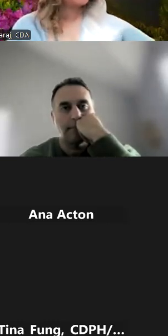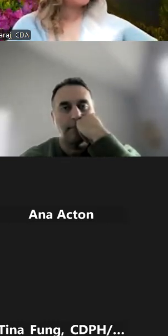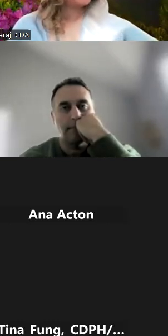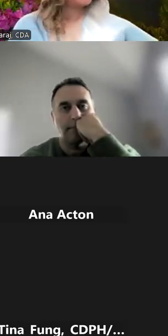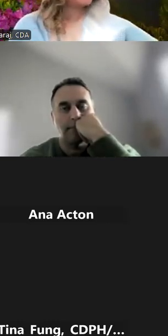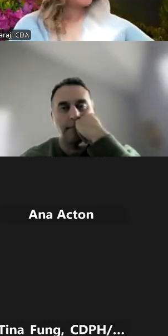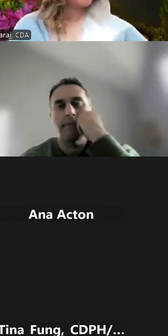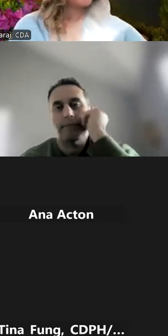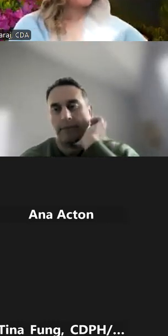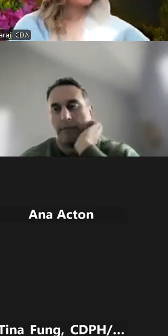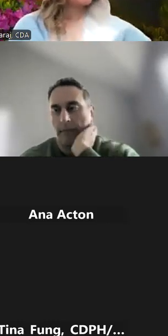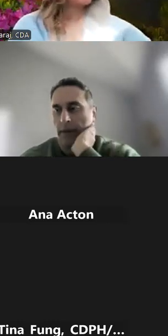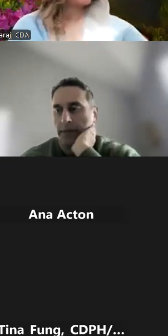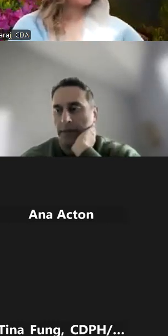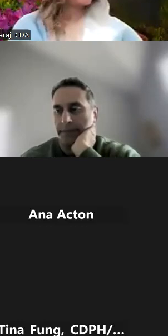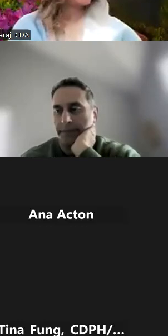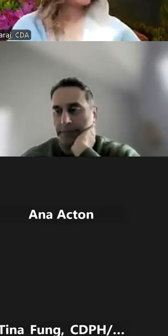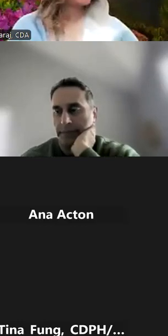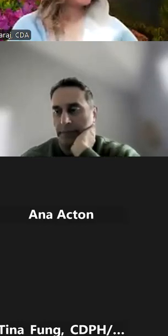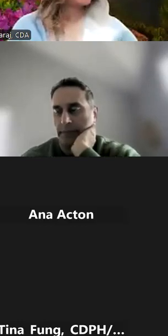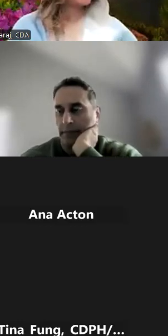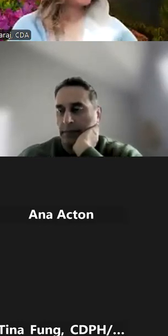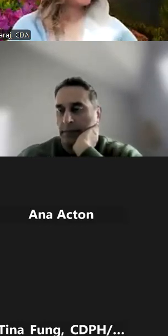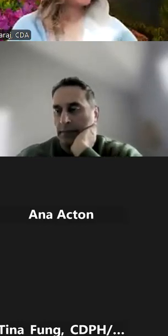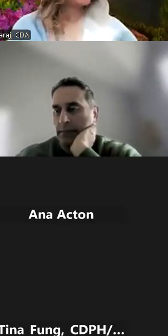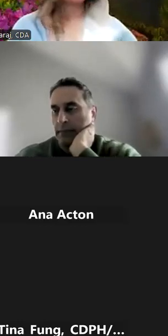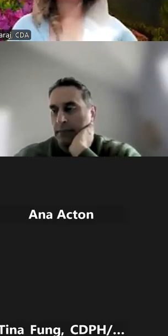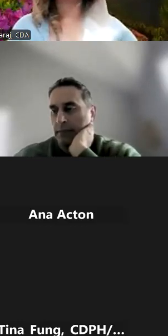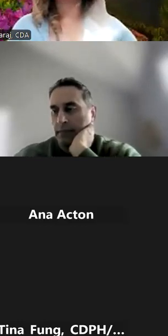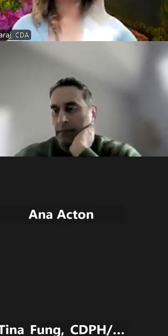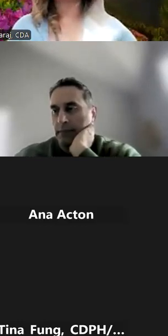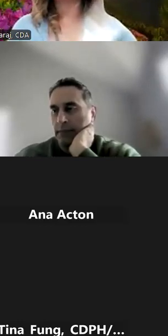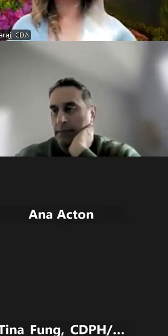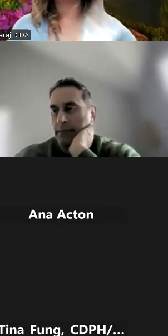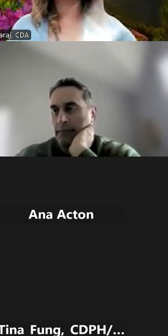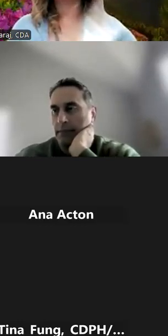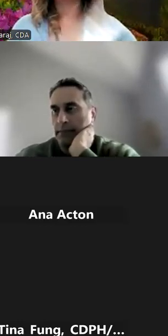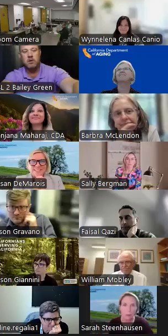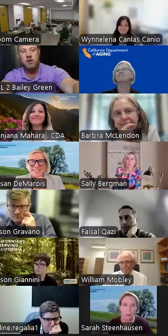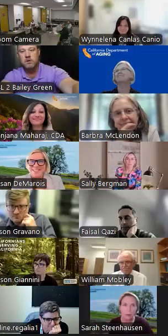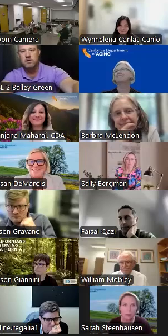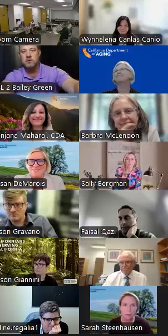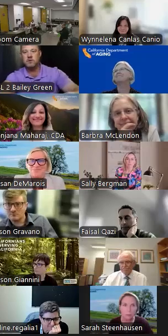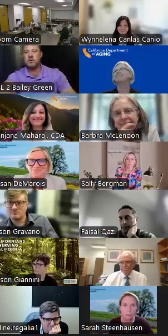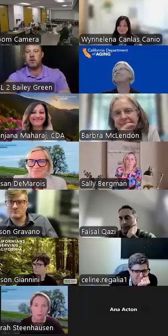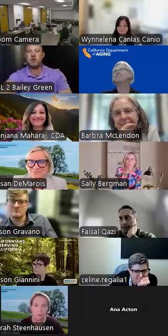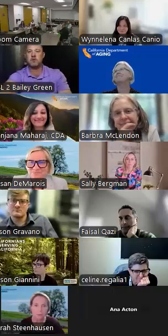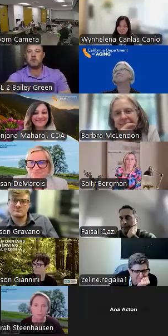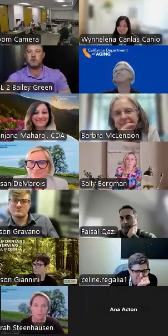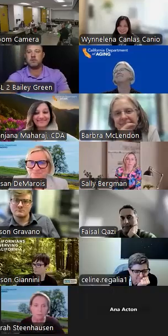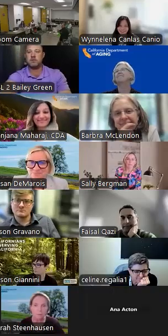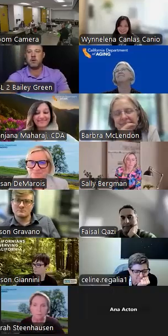Thank you. Thank you. Thank you, Carlos and Wynn. Thank you for leading us.